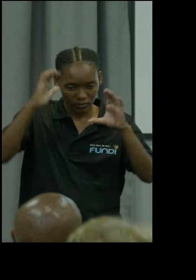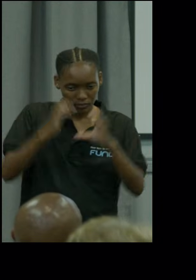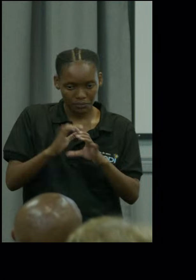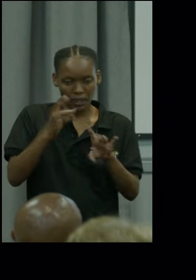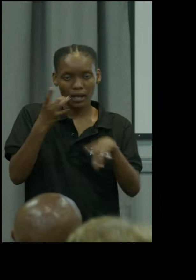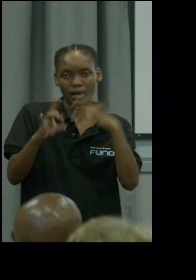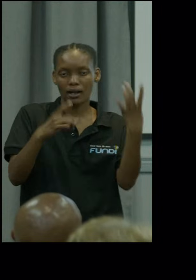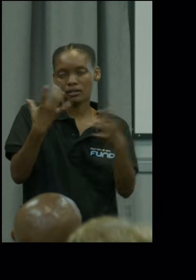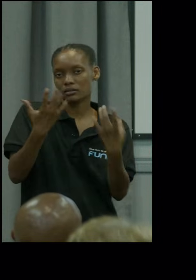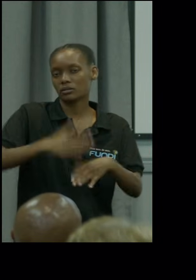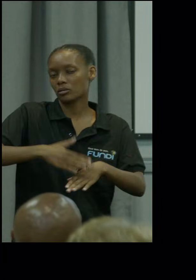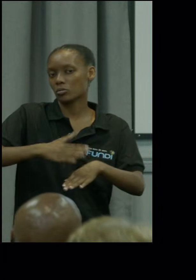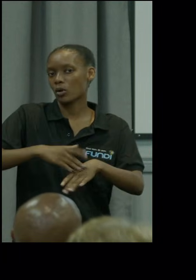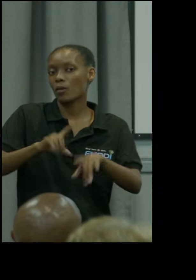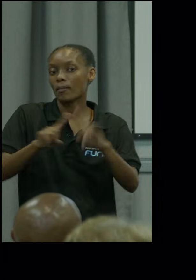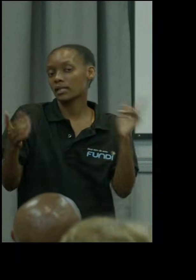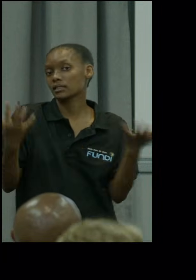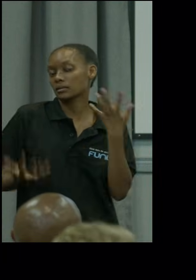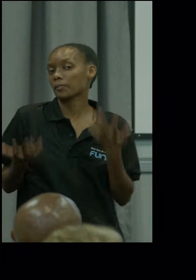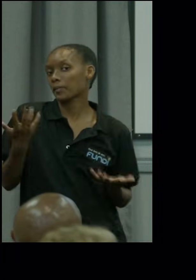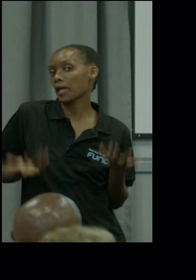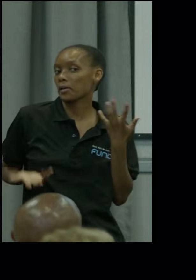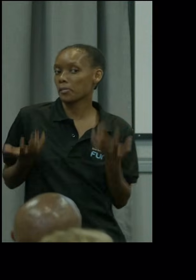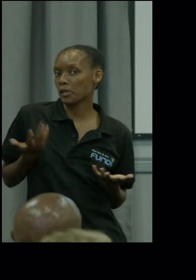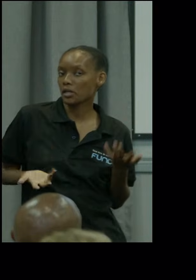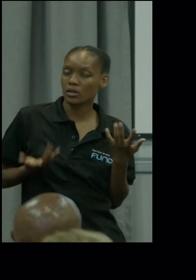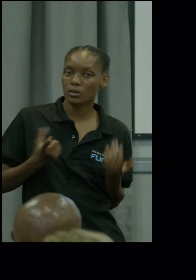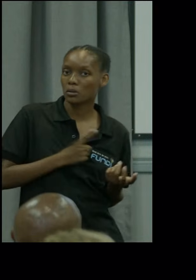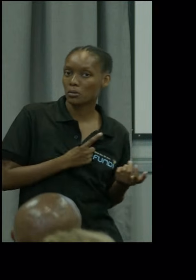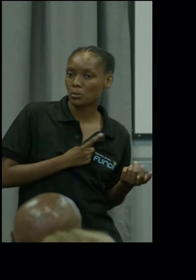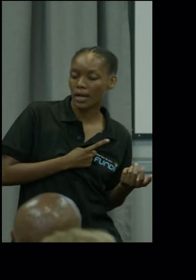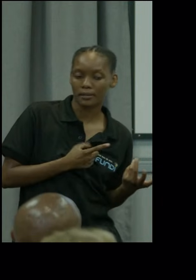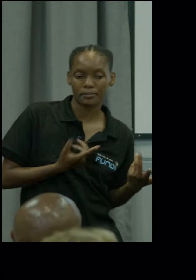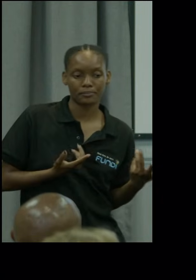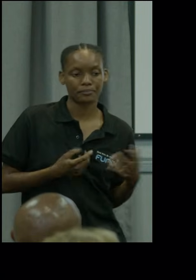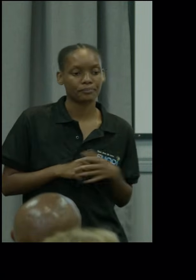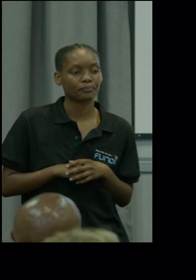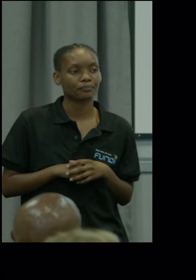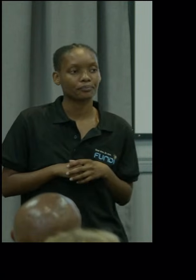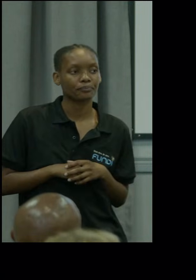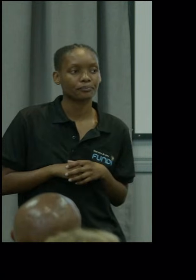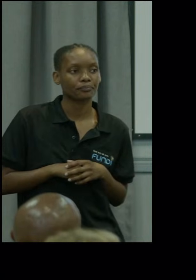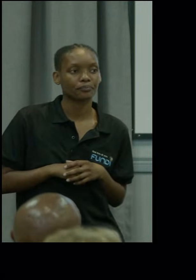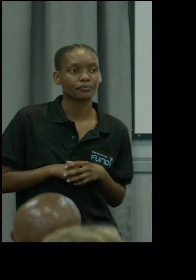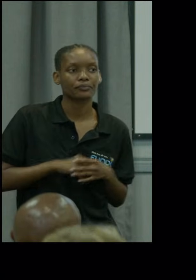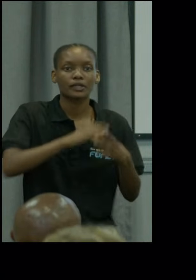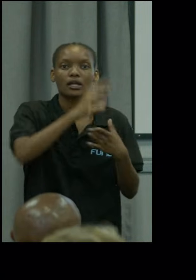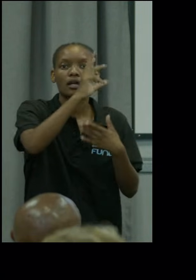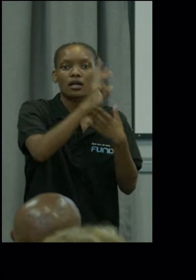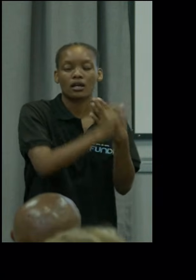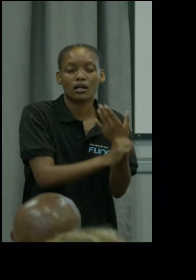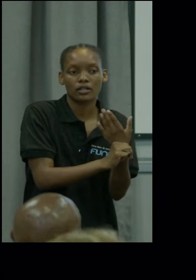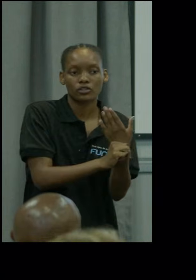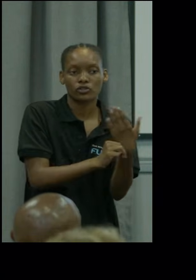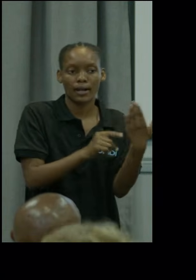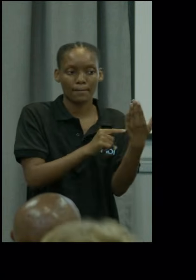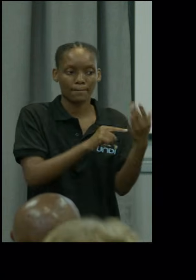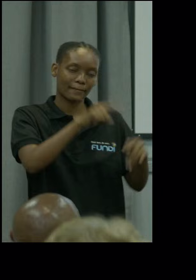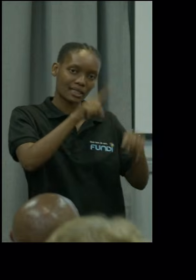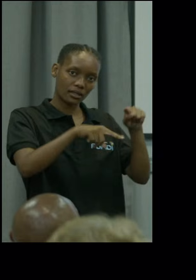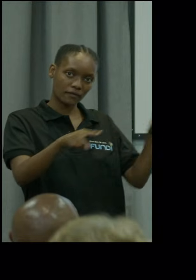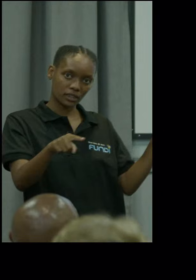it could be that Western Cape, that curriculum diversity across